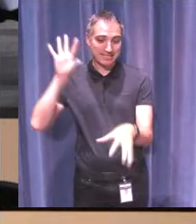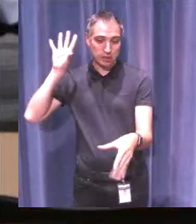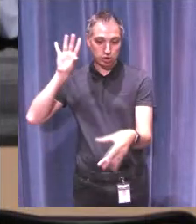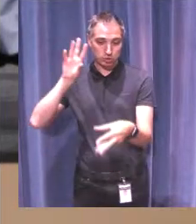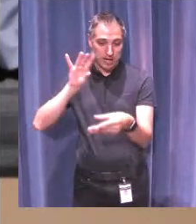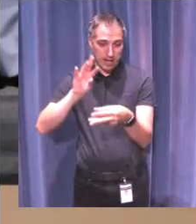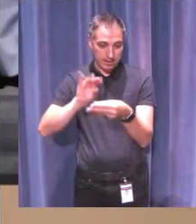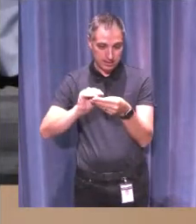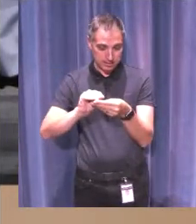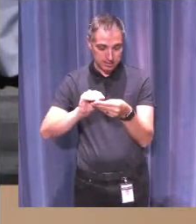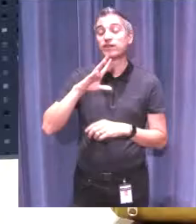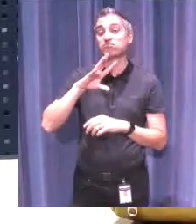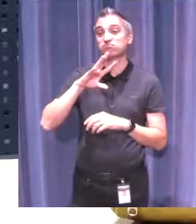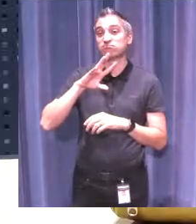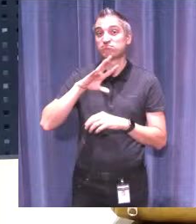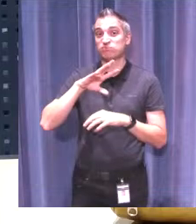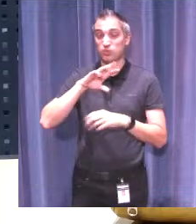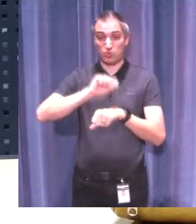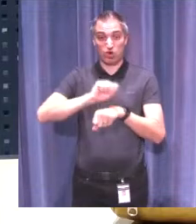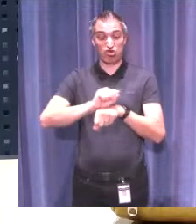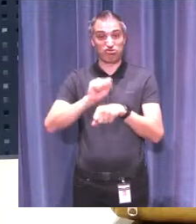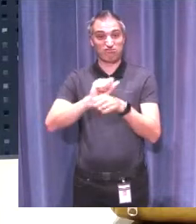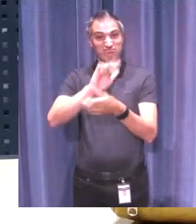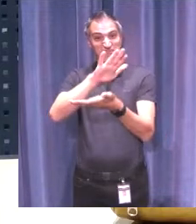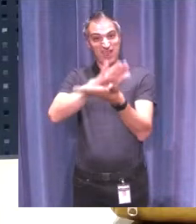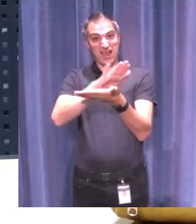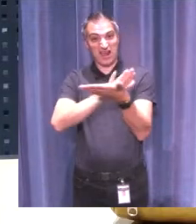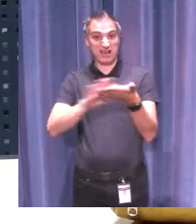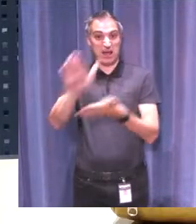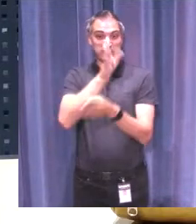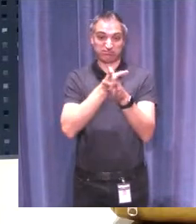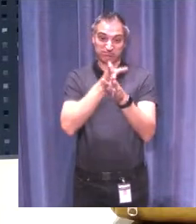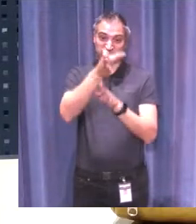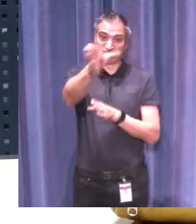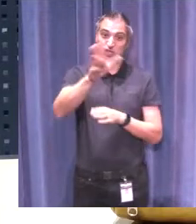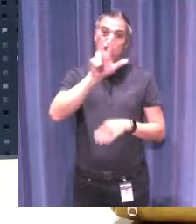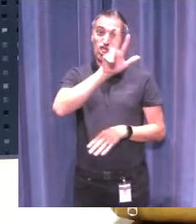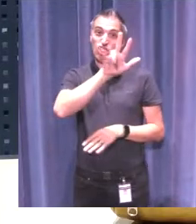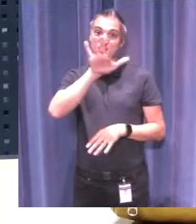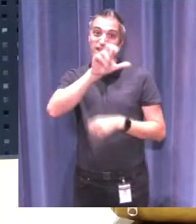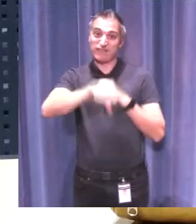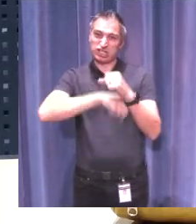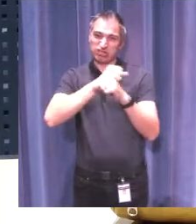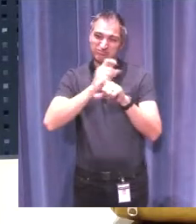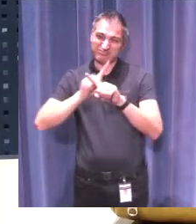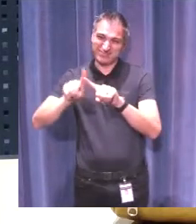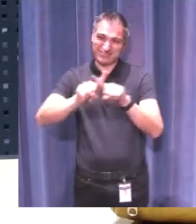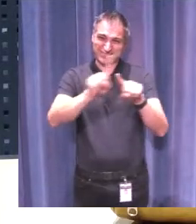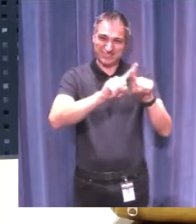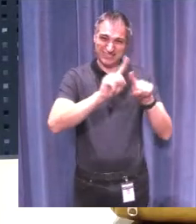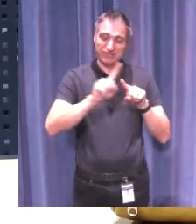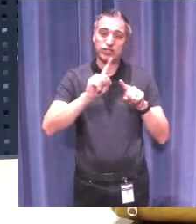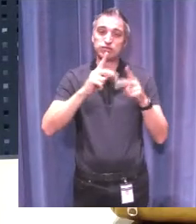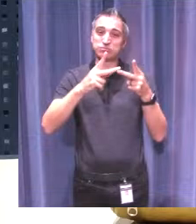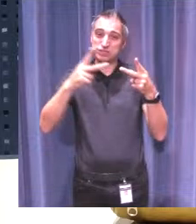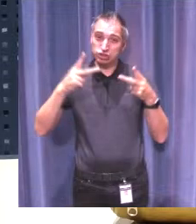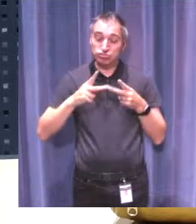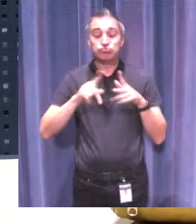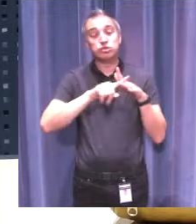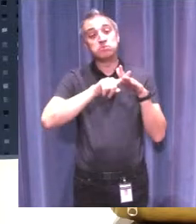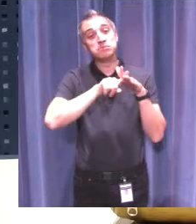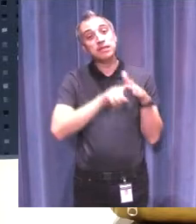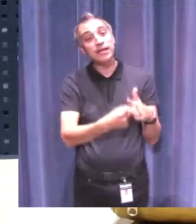interview. Use your discretion. For about 35 years in various positions, from